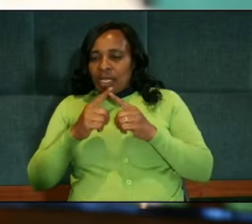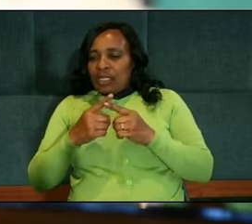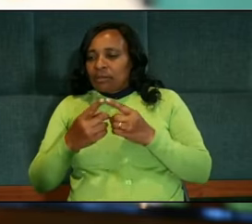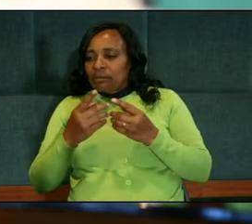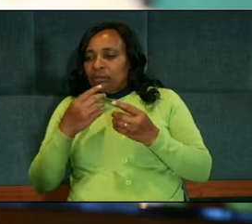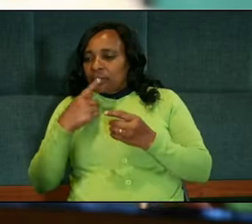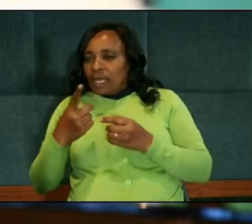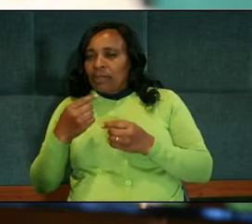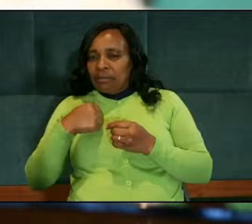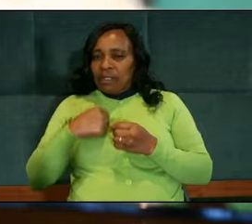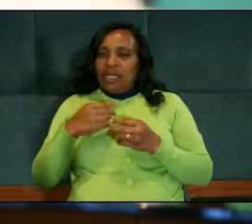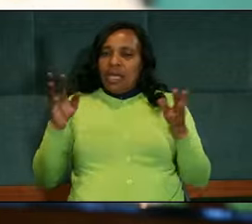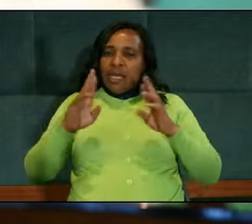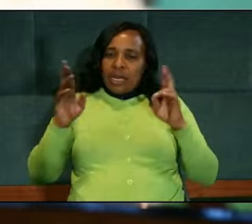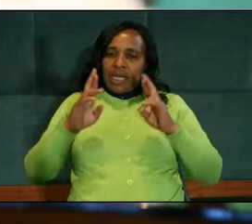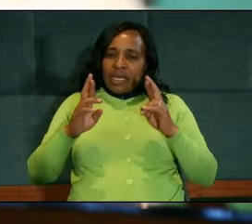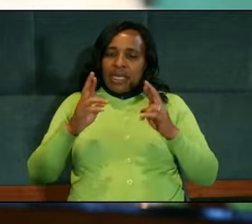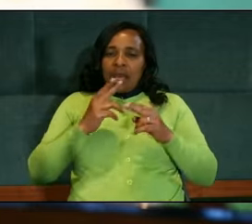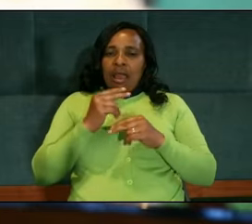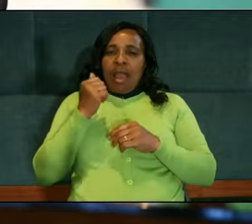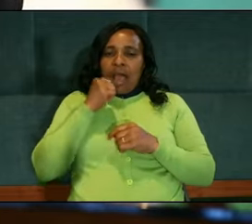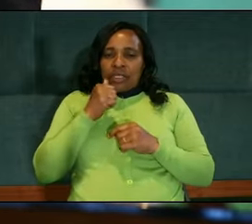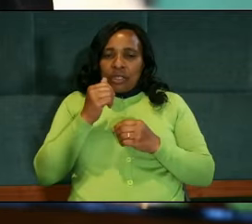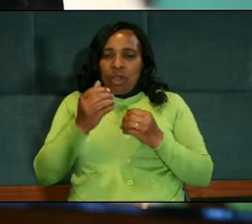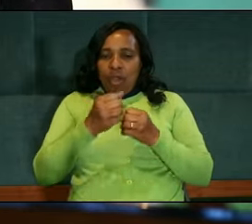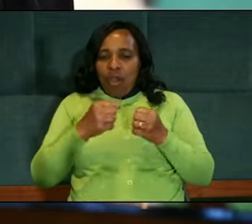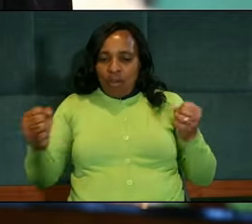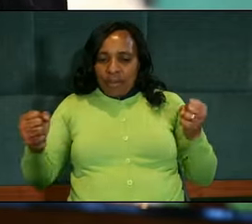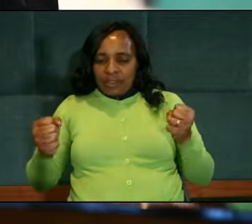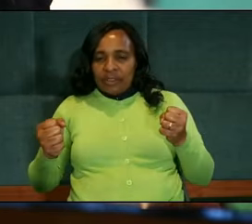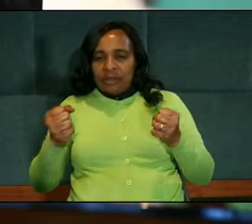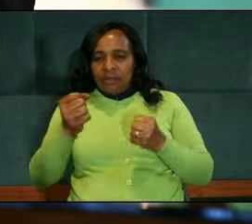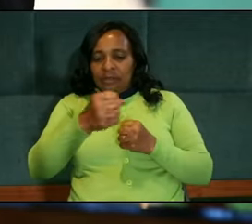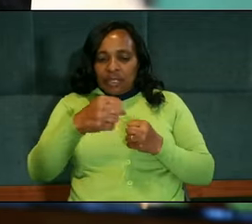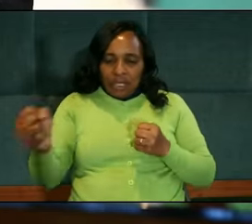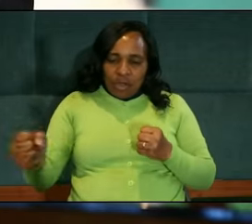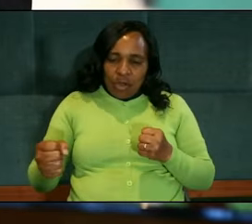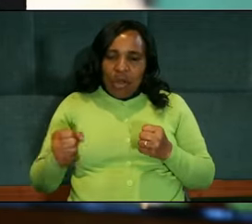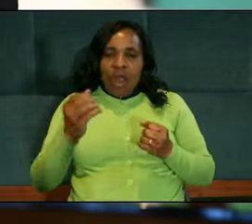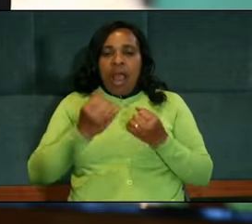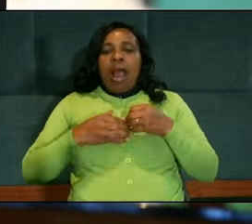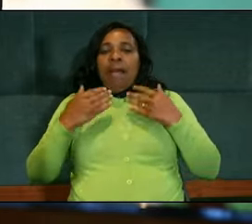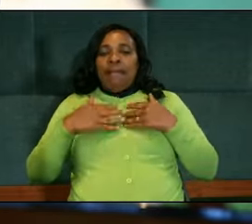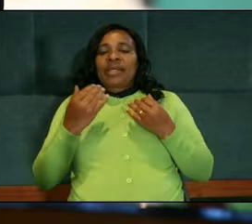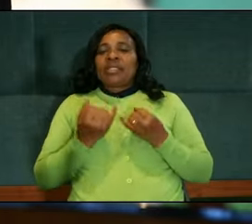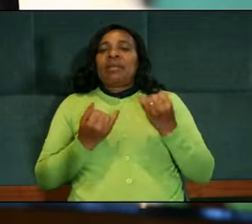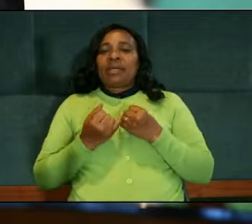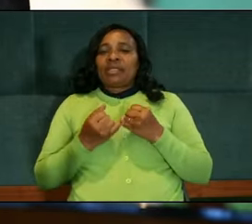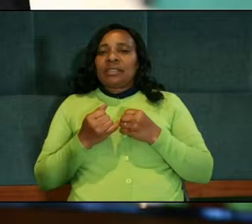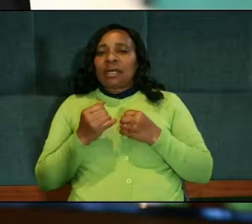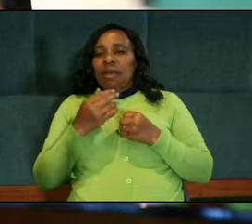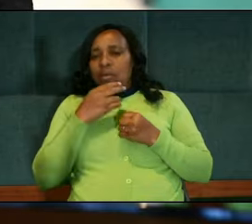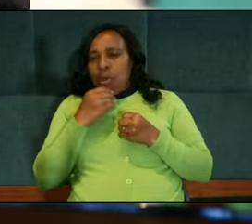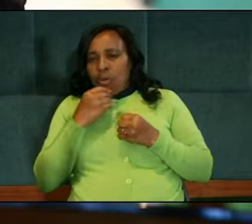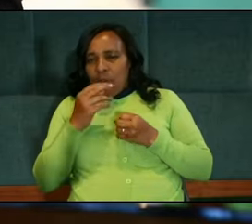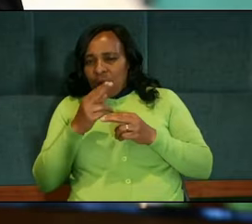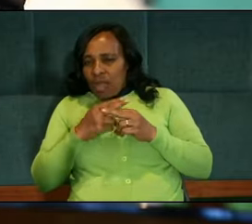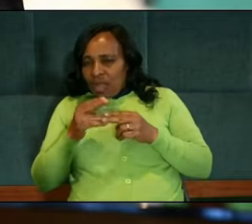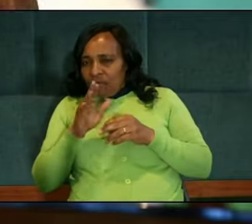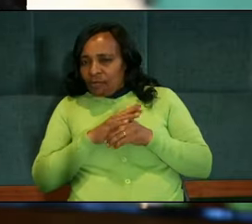go, he said as soon as Auntie opened the door. Happy Sabbath, Auntie said. She looked at the boy